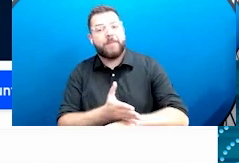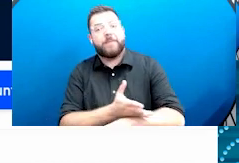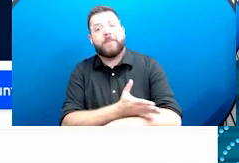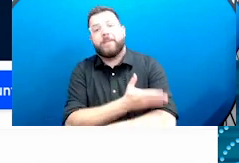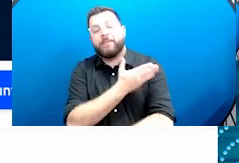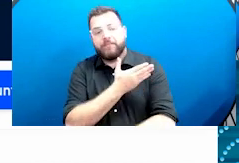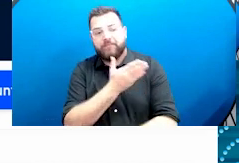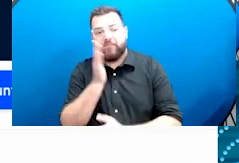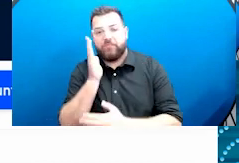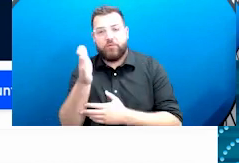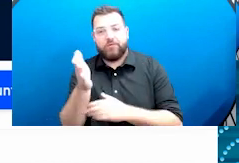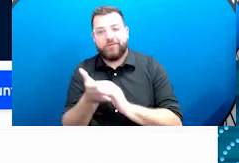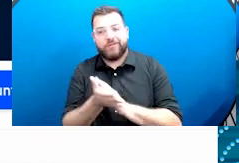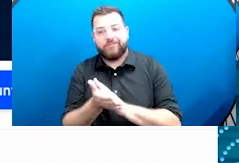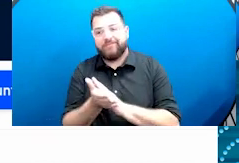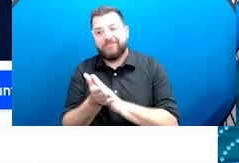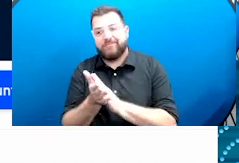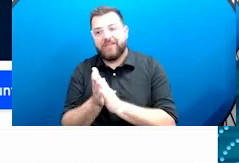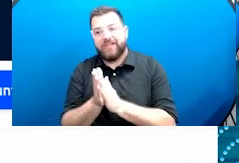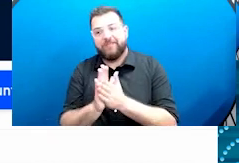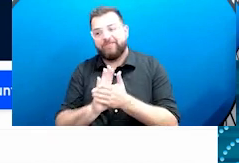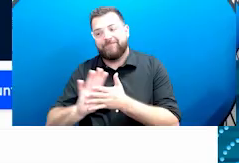of just gonna become common.